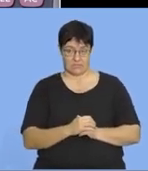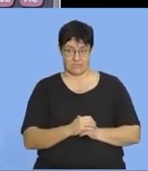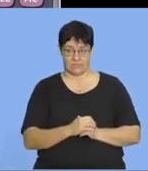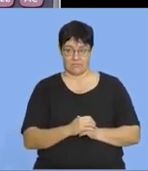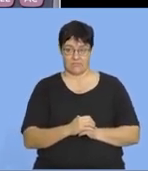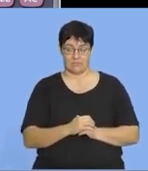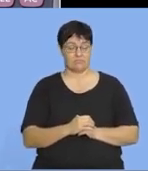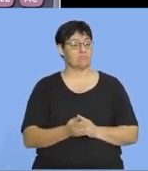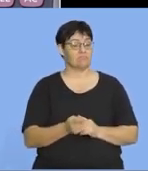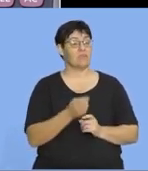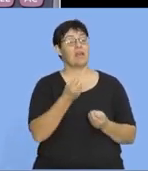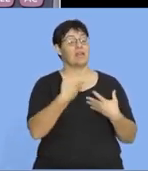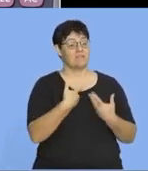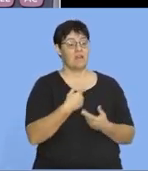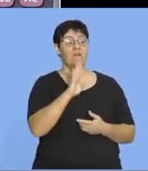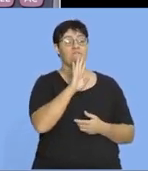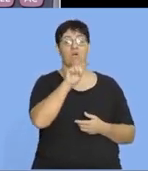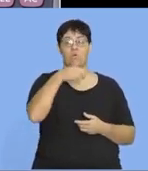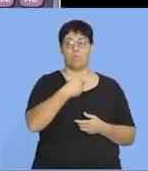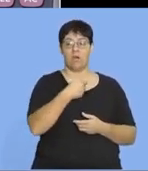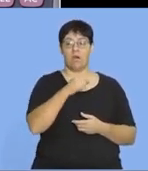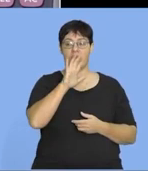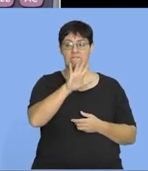7,500, and that gives me